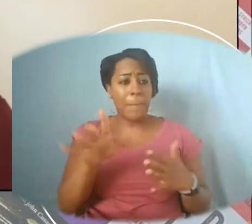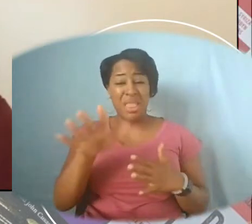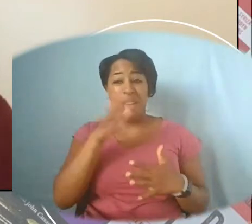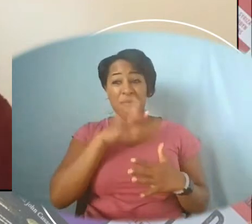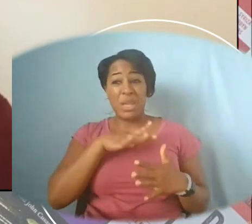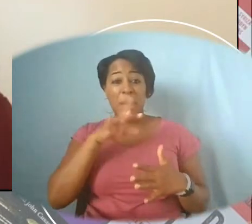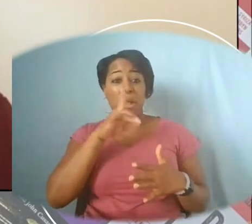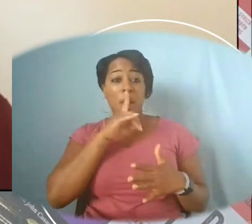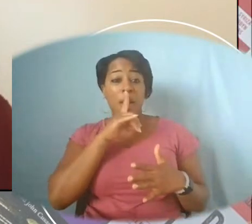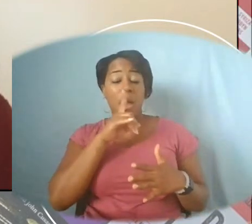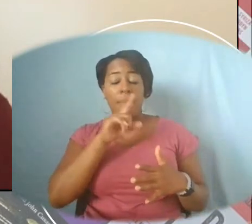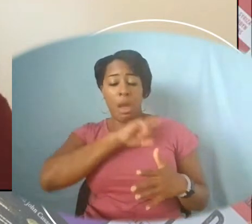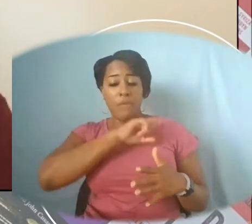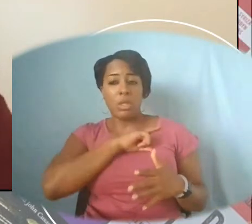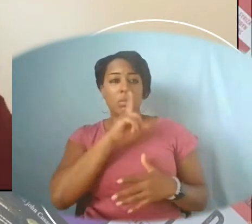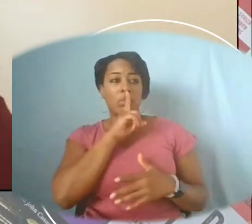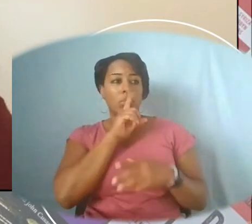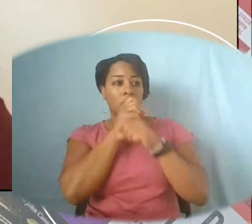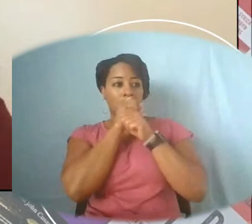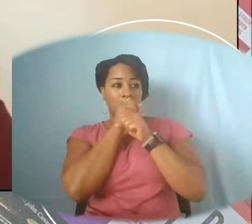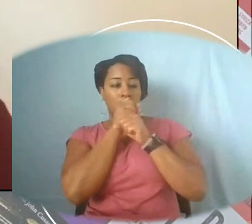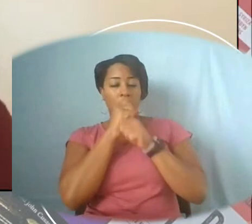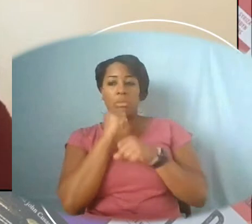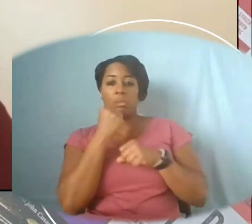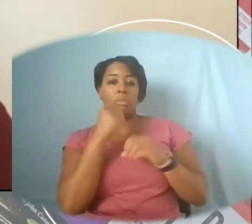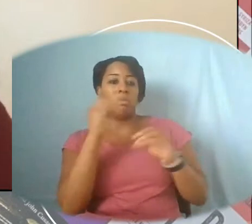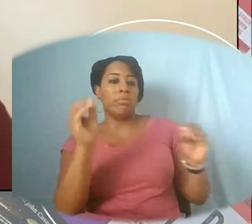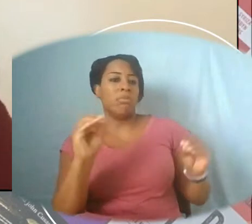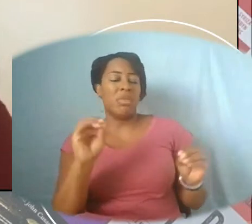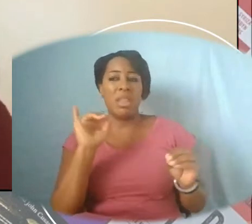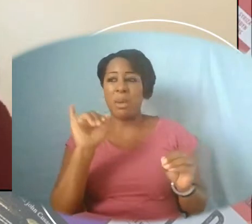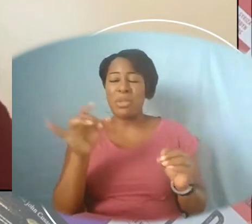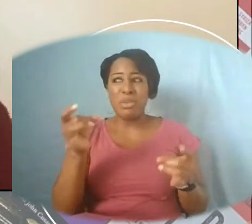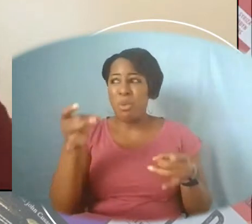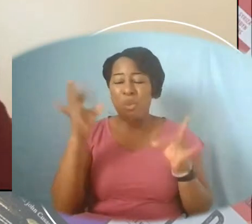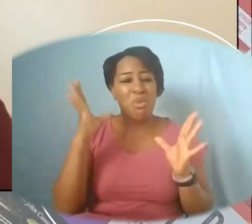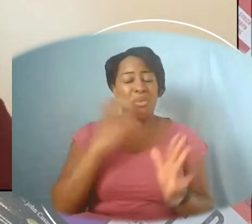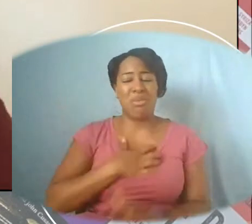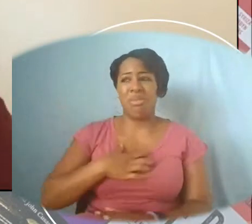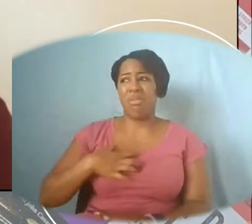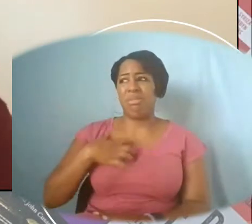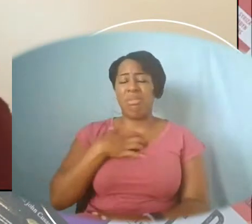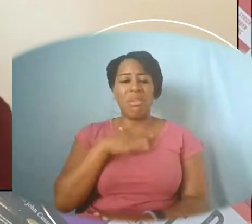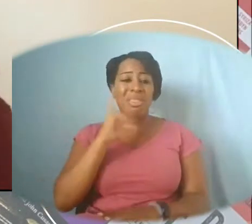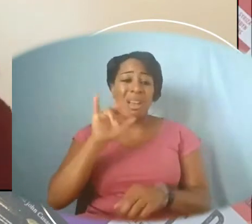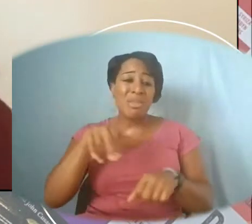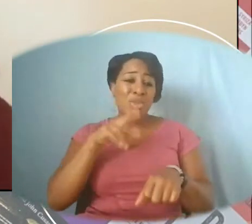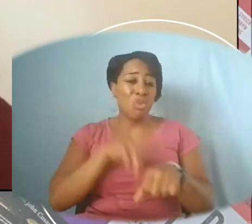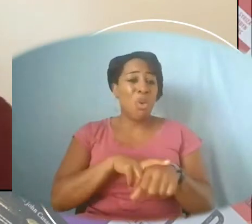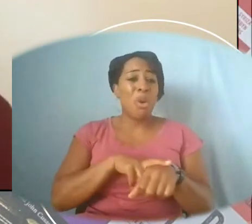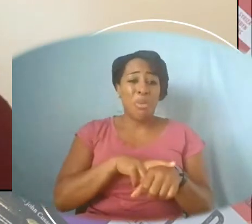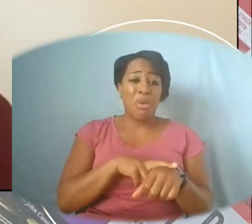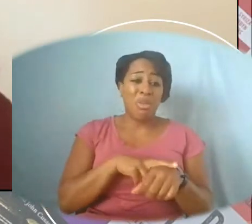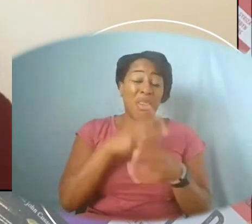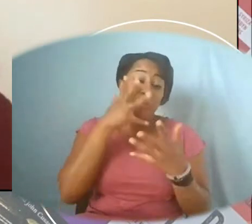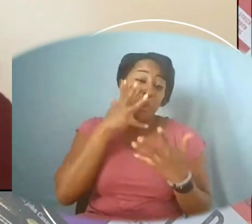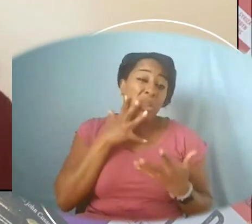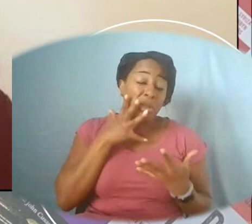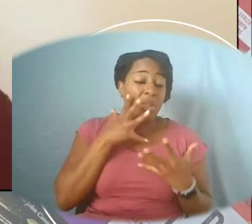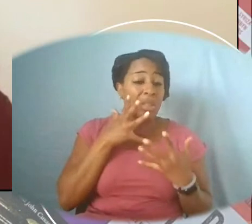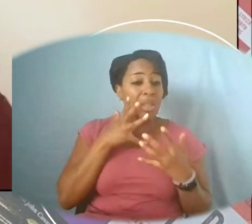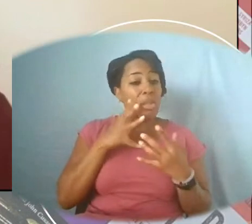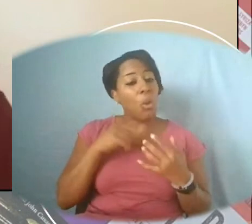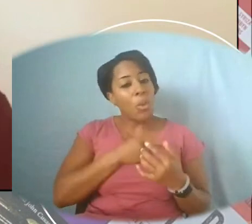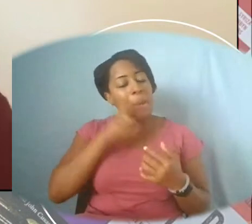was disgusting. And that is normal to happen, unfortunately, and that solidarity has to